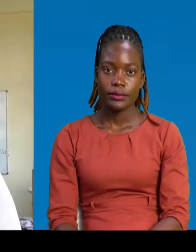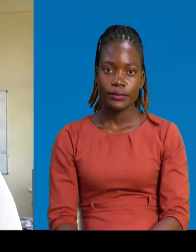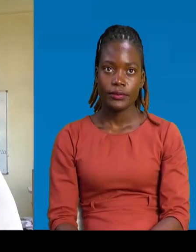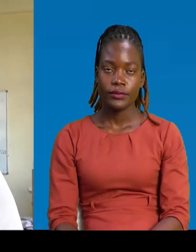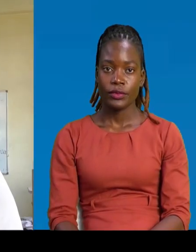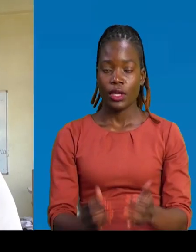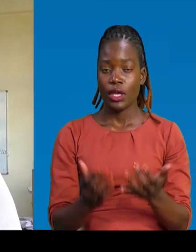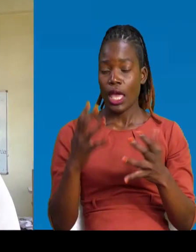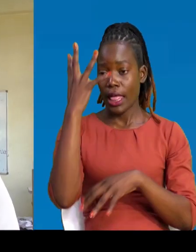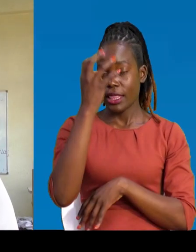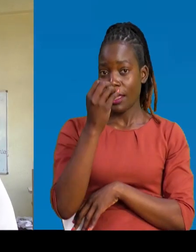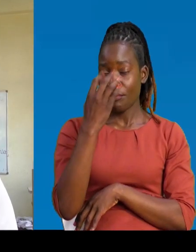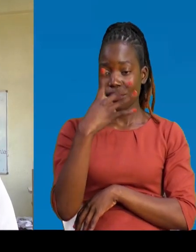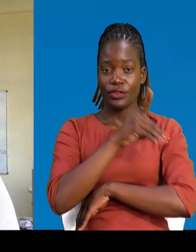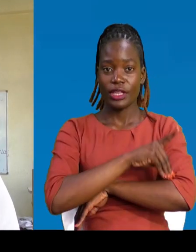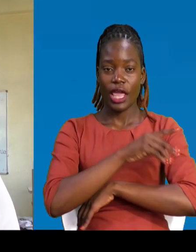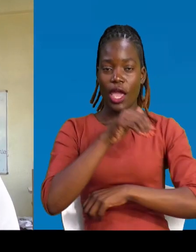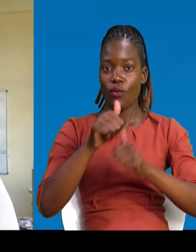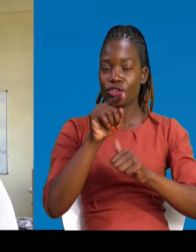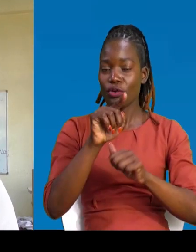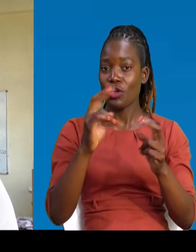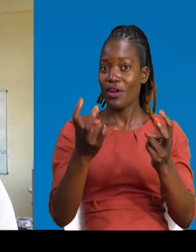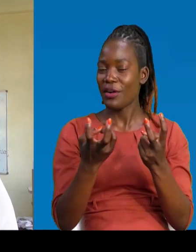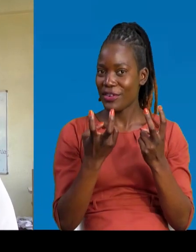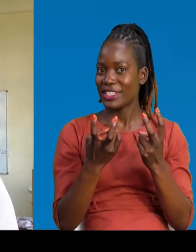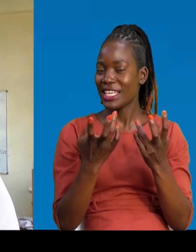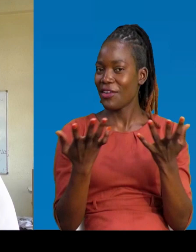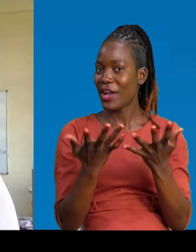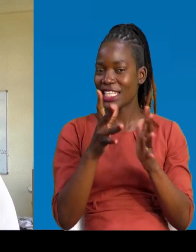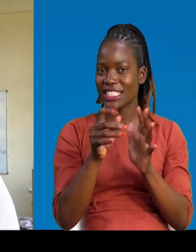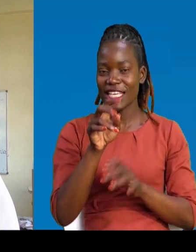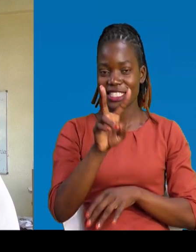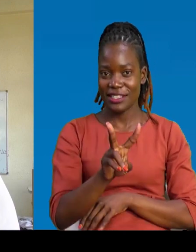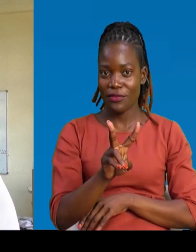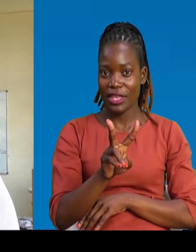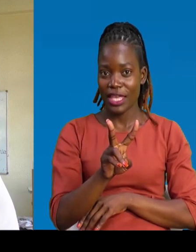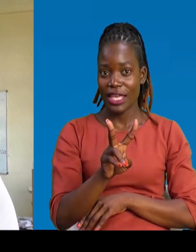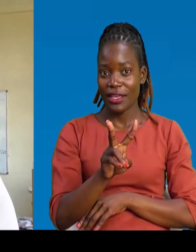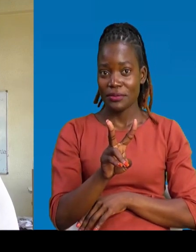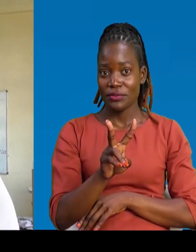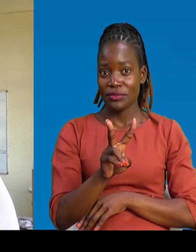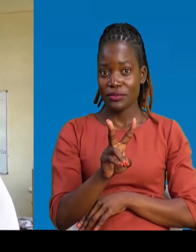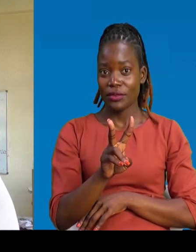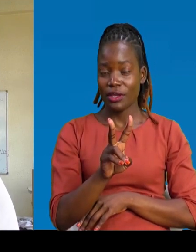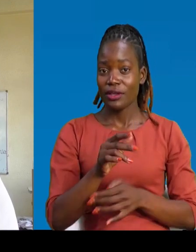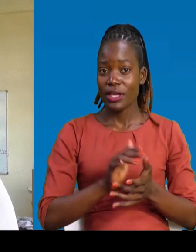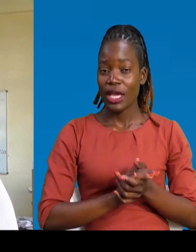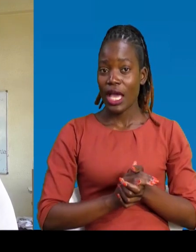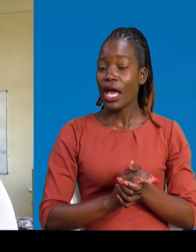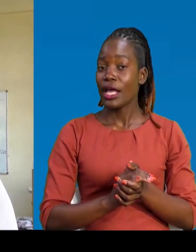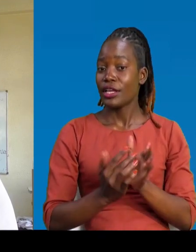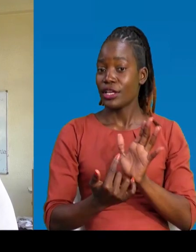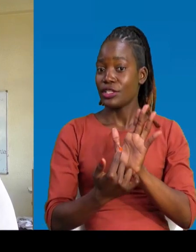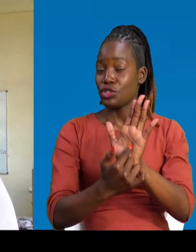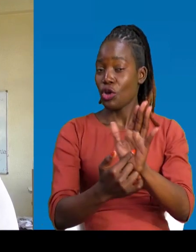It's a very beautiful day that you are tuned in Science TV kwenye kipindi cha Tupike Show. Kumbuka kipindi cha